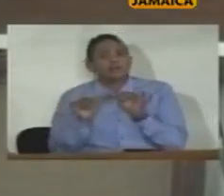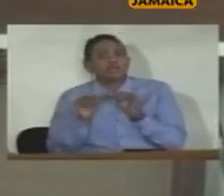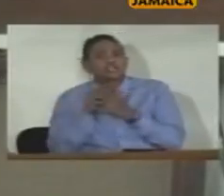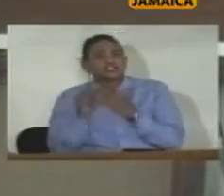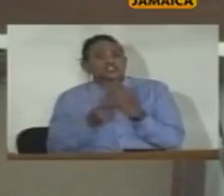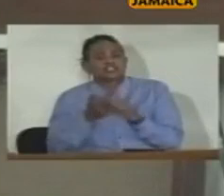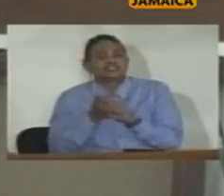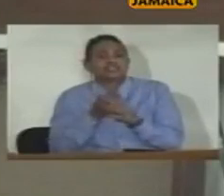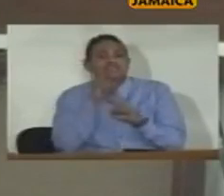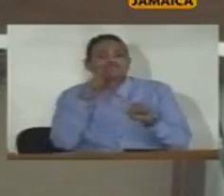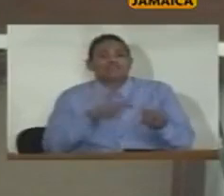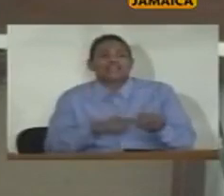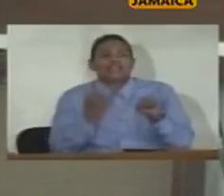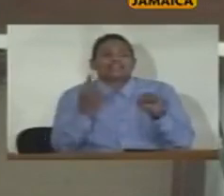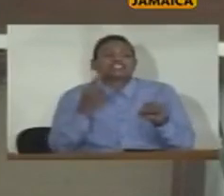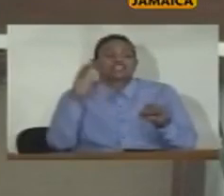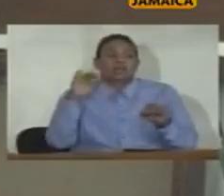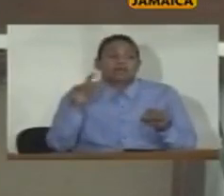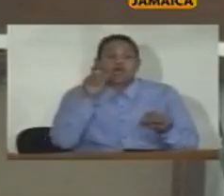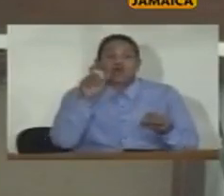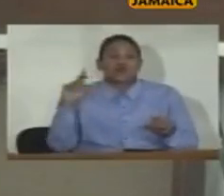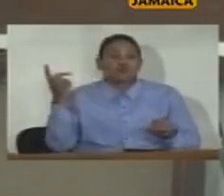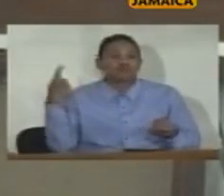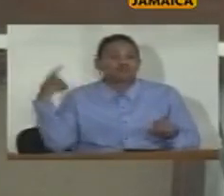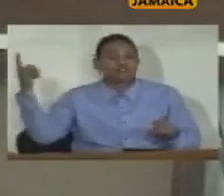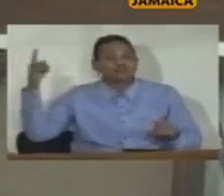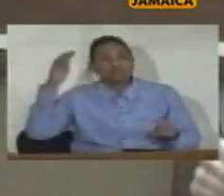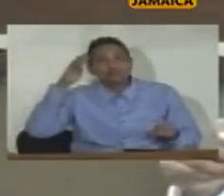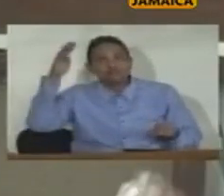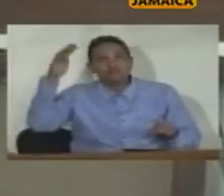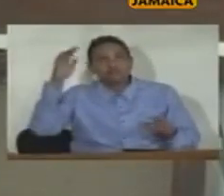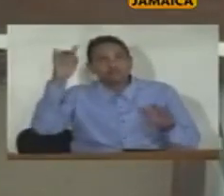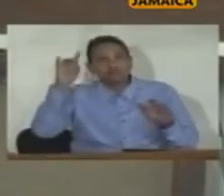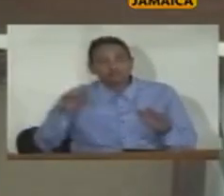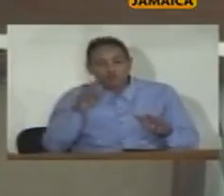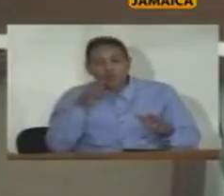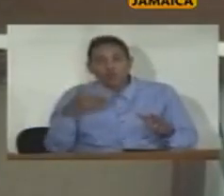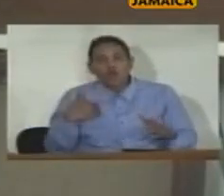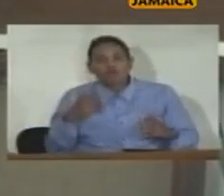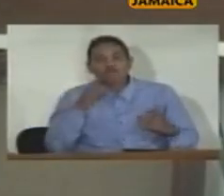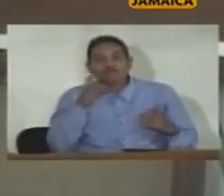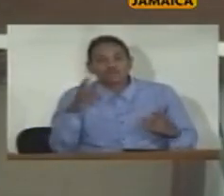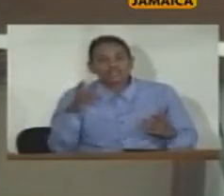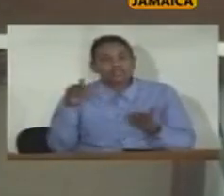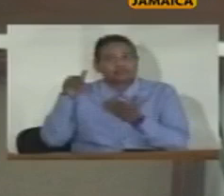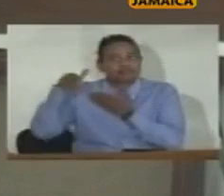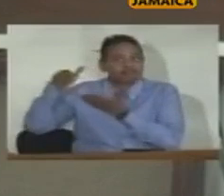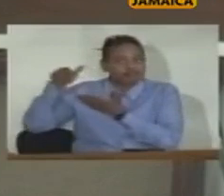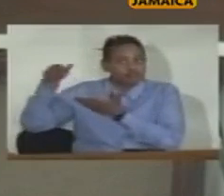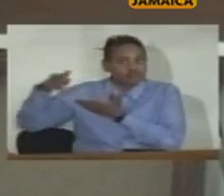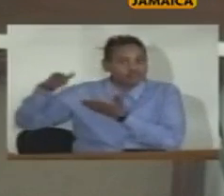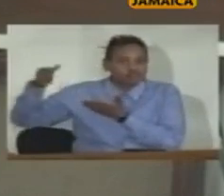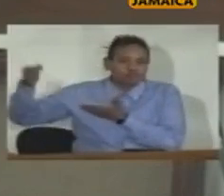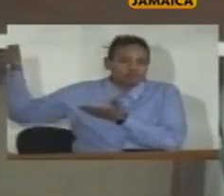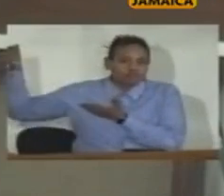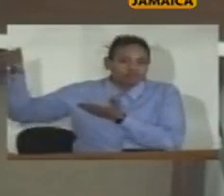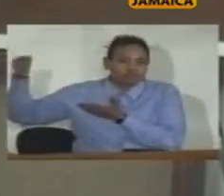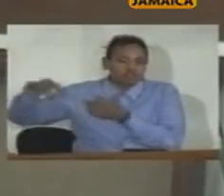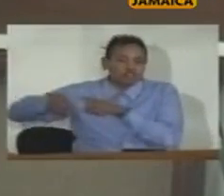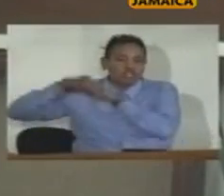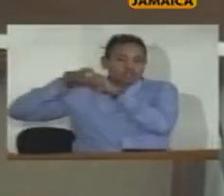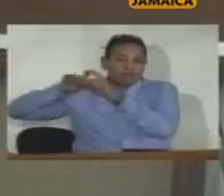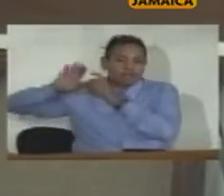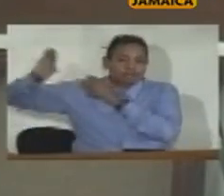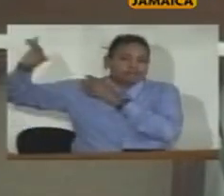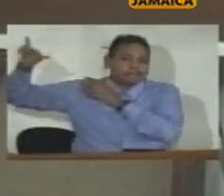were initiated by the principal who has subsequently been suspended? That's the follow-up